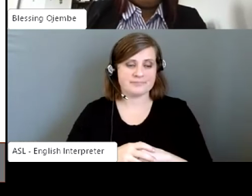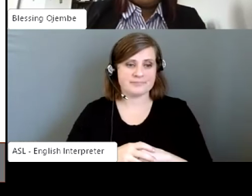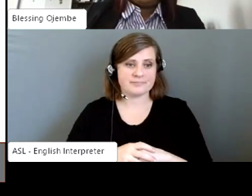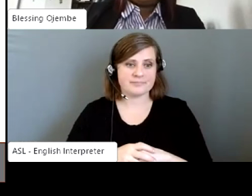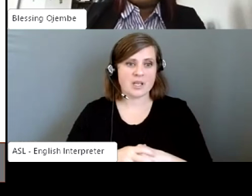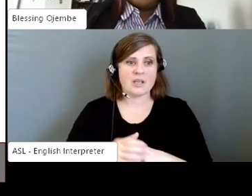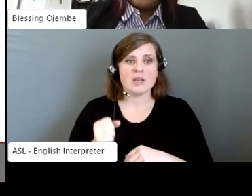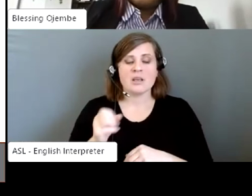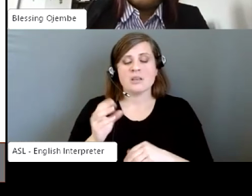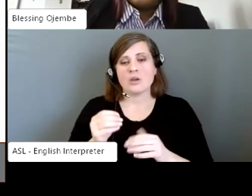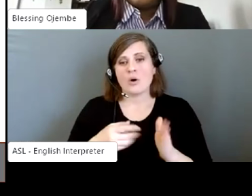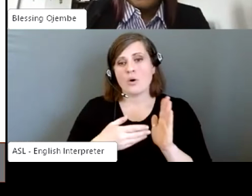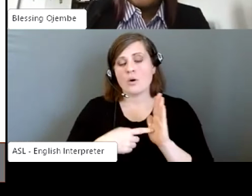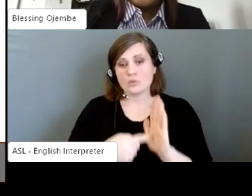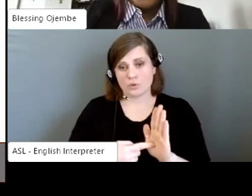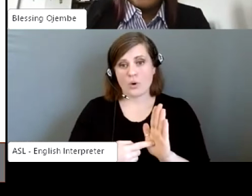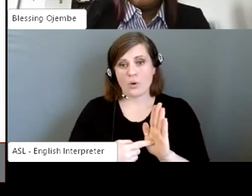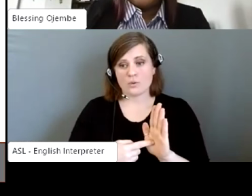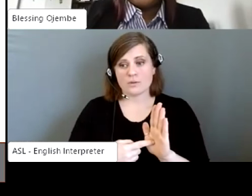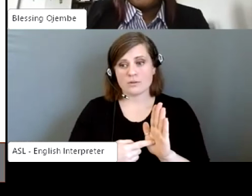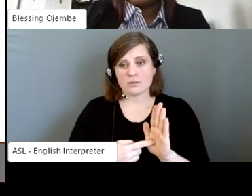So evidence abounds that